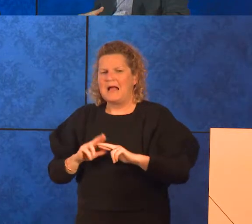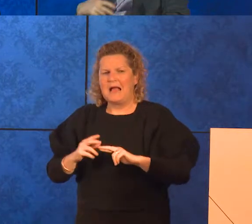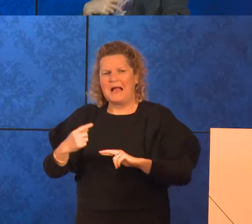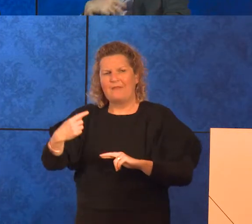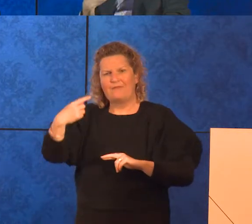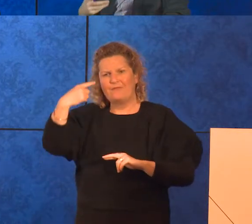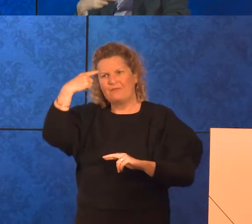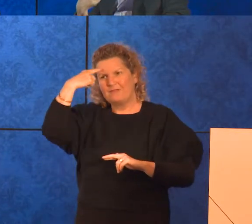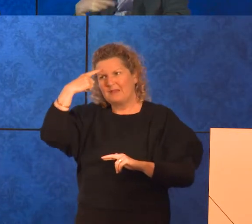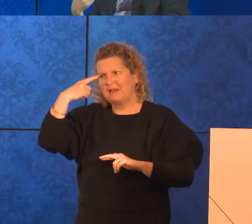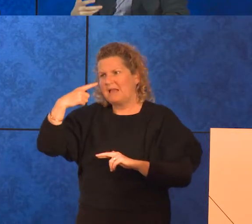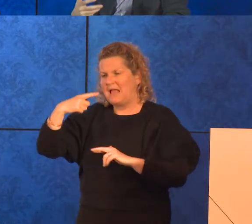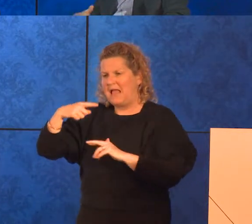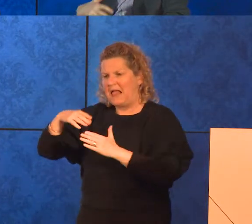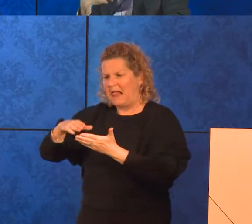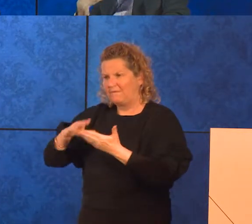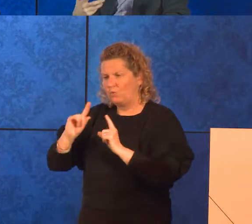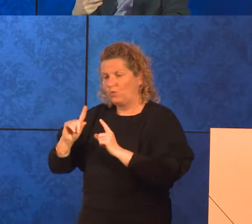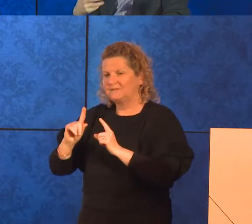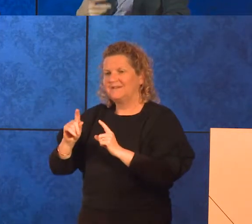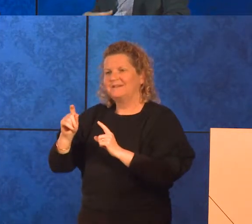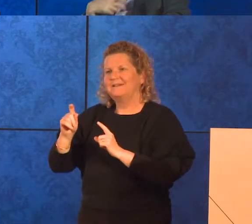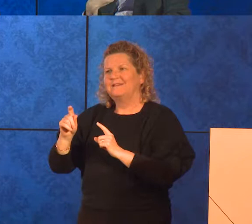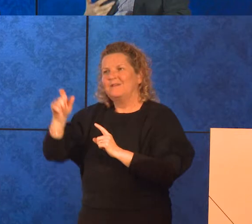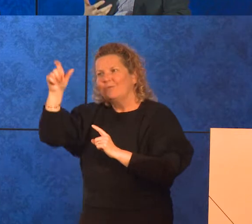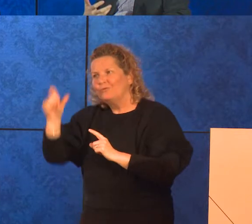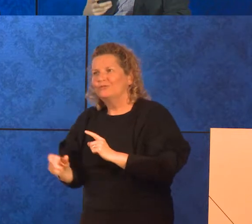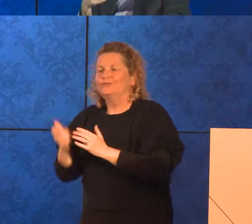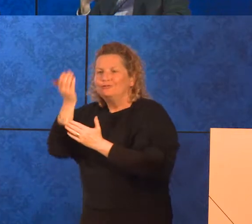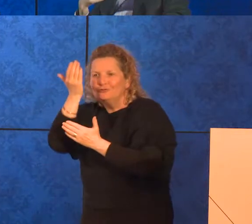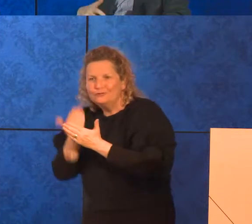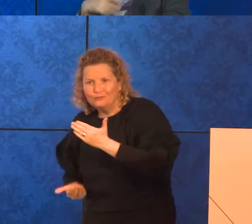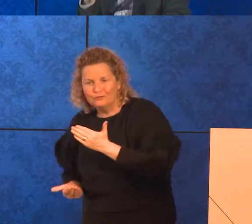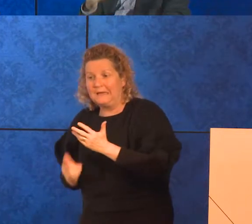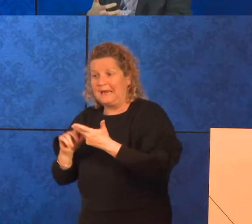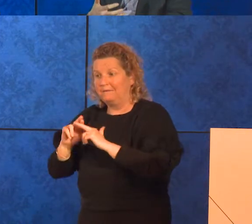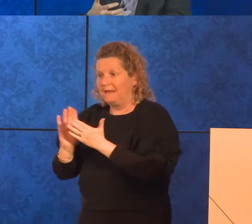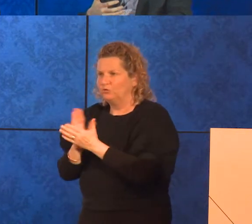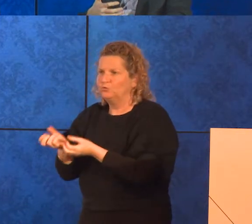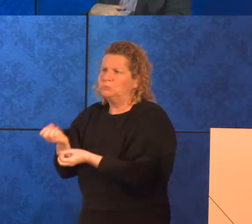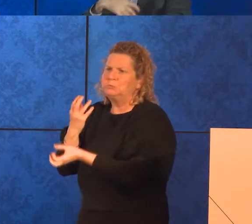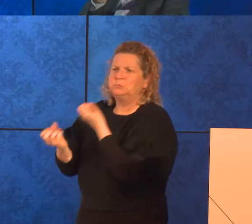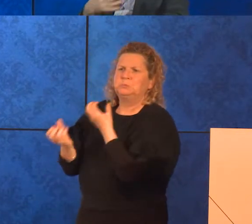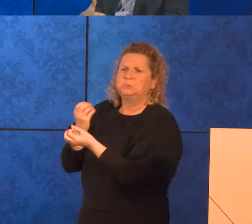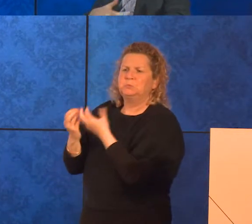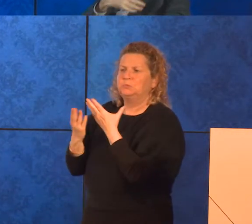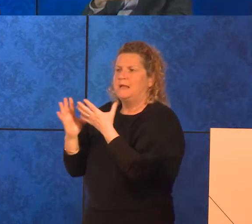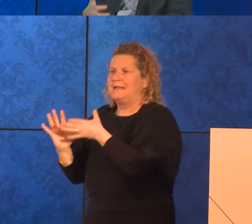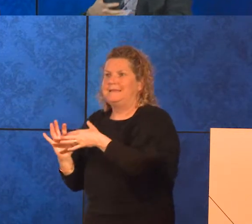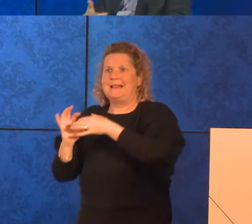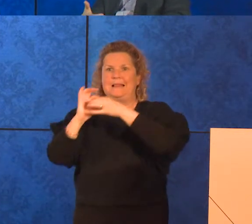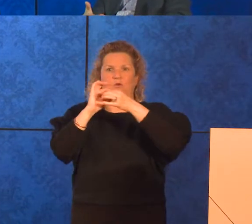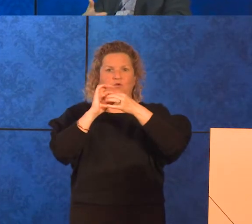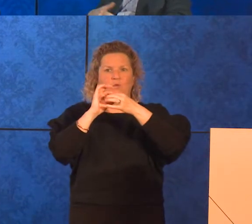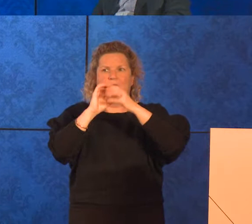before, the human story. If there is somebody that's willing to share their story and it's connected with a bigger ask or a